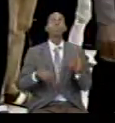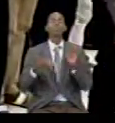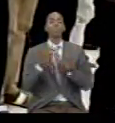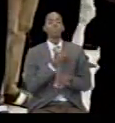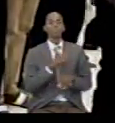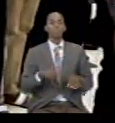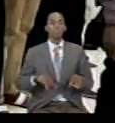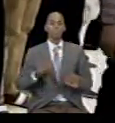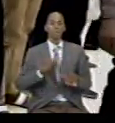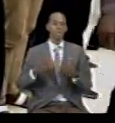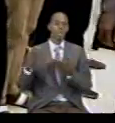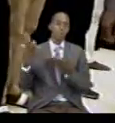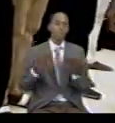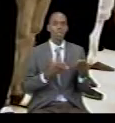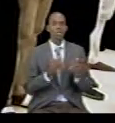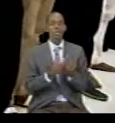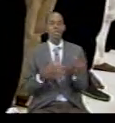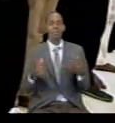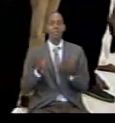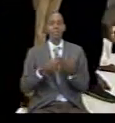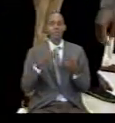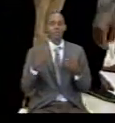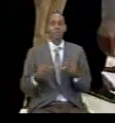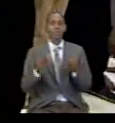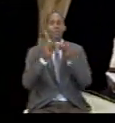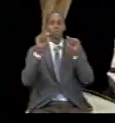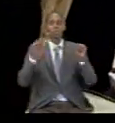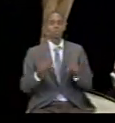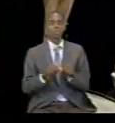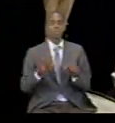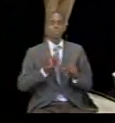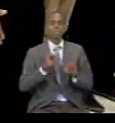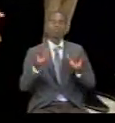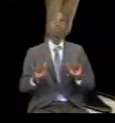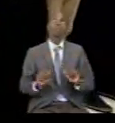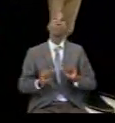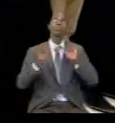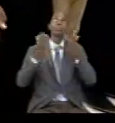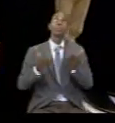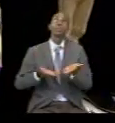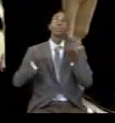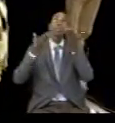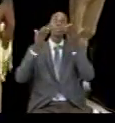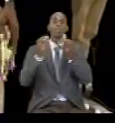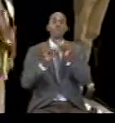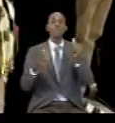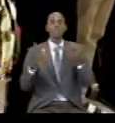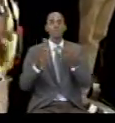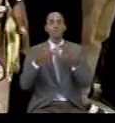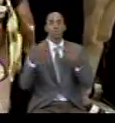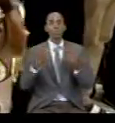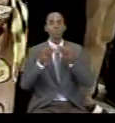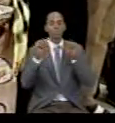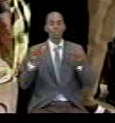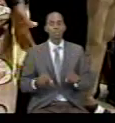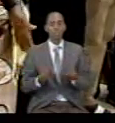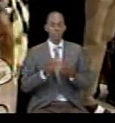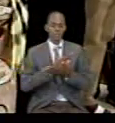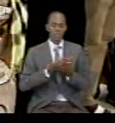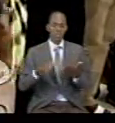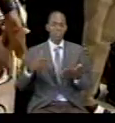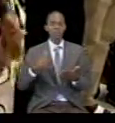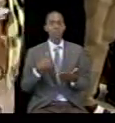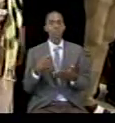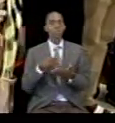bring everything to the altar, I consecrate everything to the altar, purge me, prepare me, purify me,